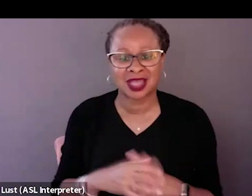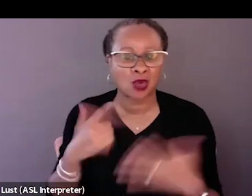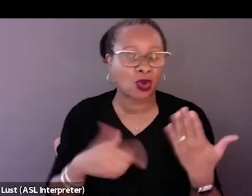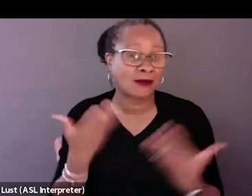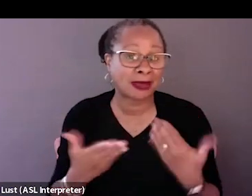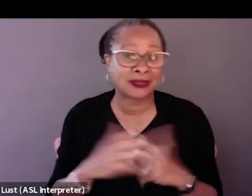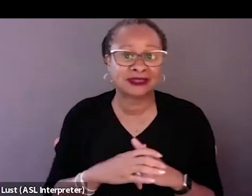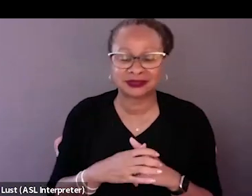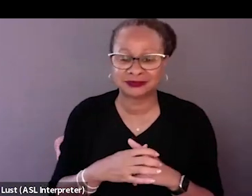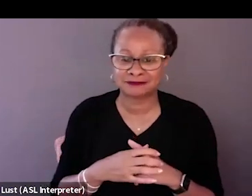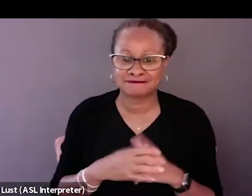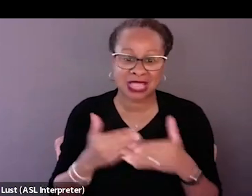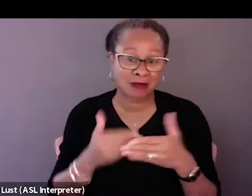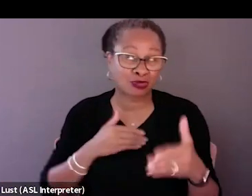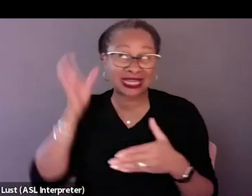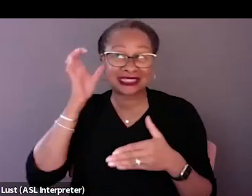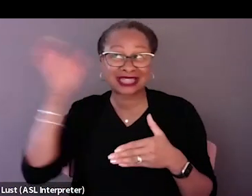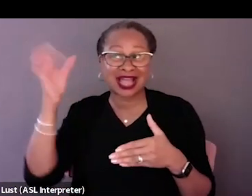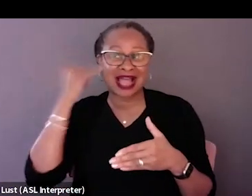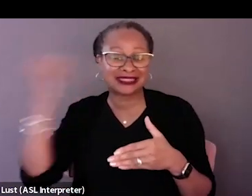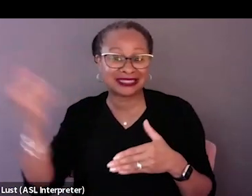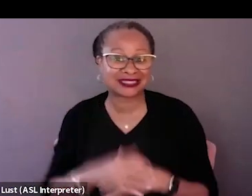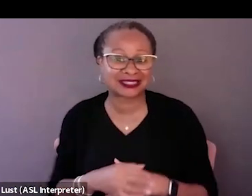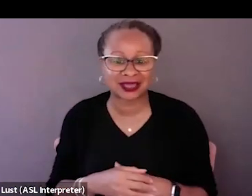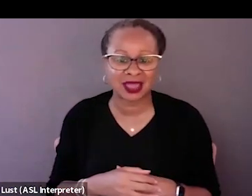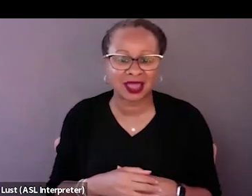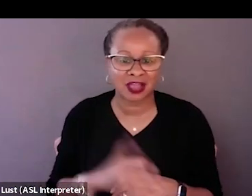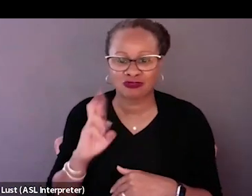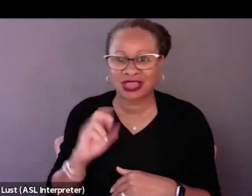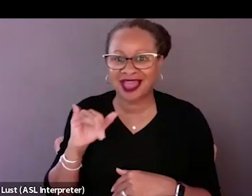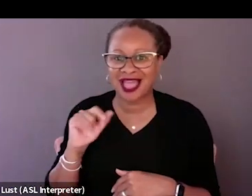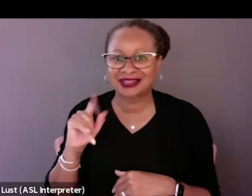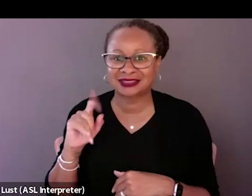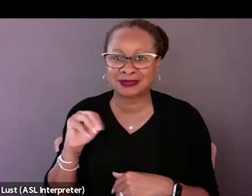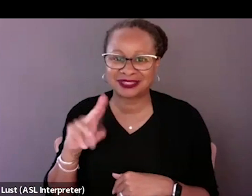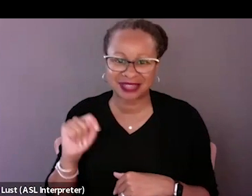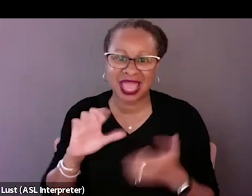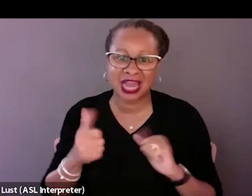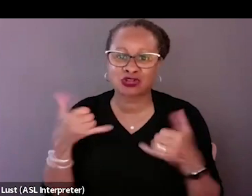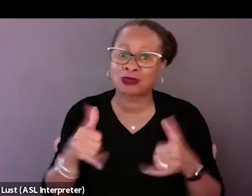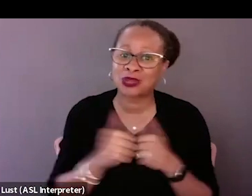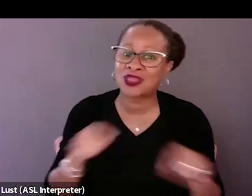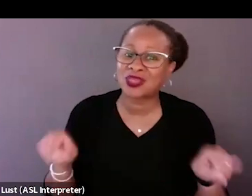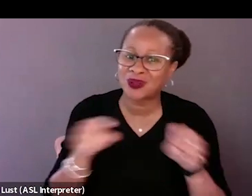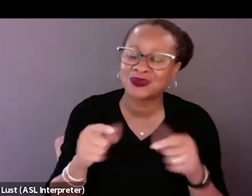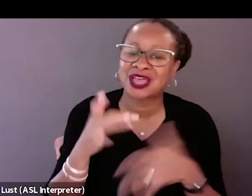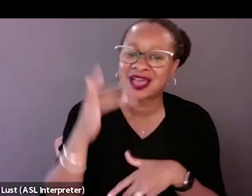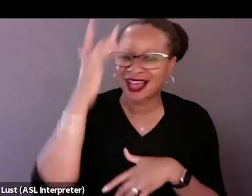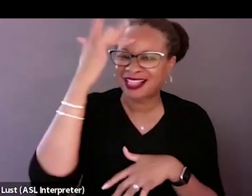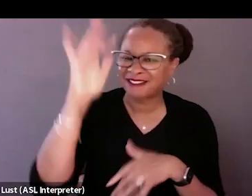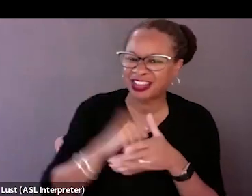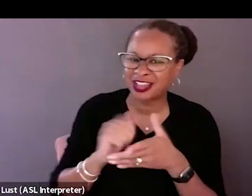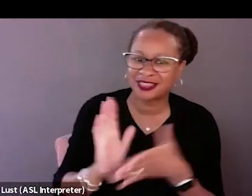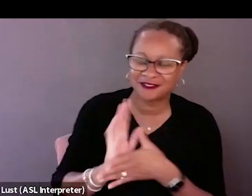some preconceived ideas of reenactments and documentary, and then how you're playing with those so cleverly in your film, and also